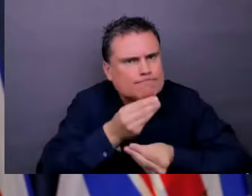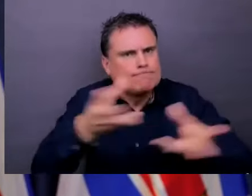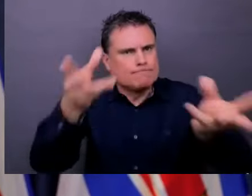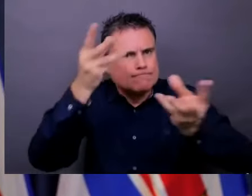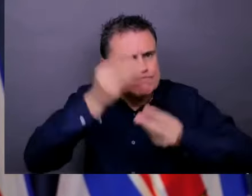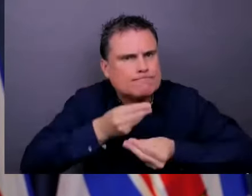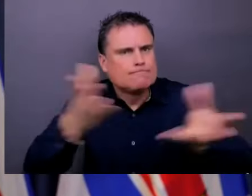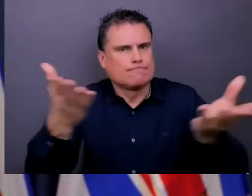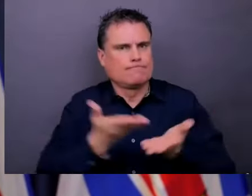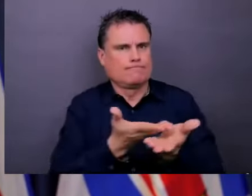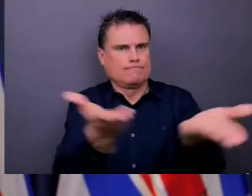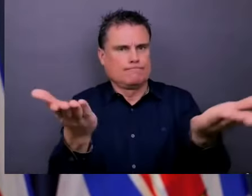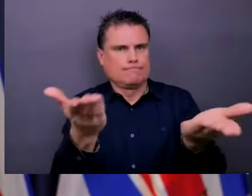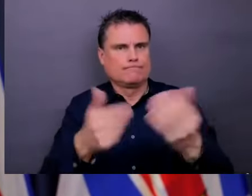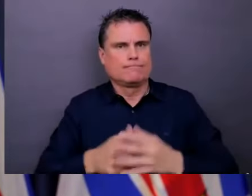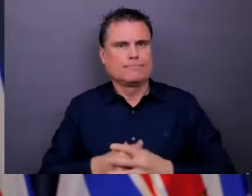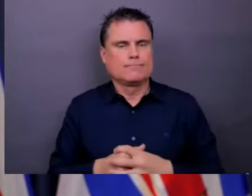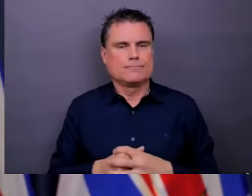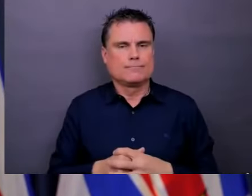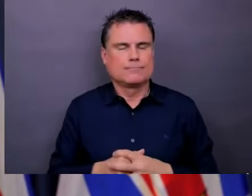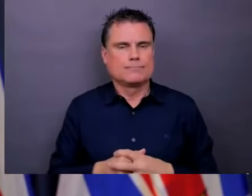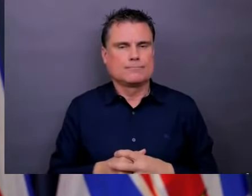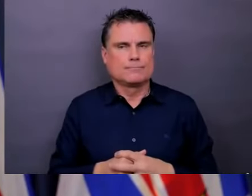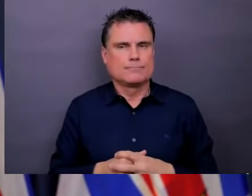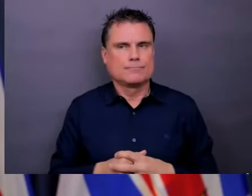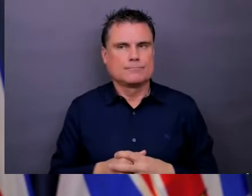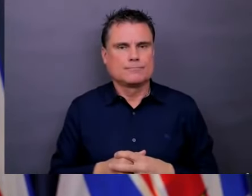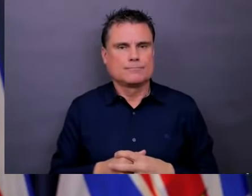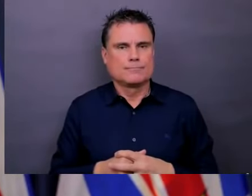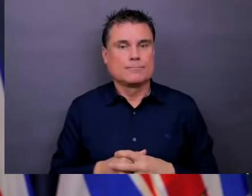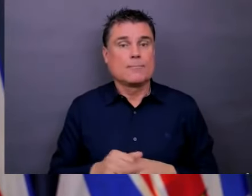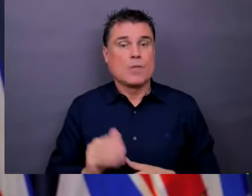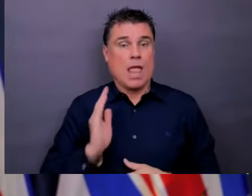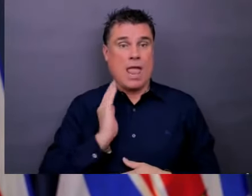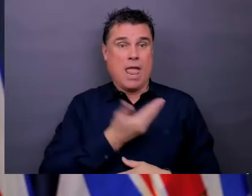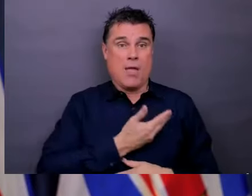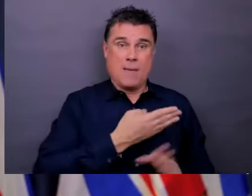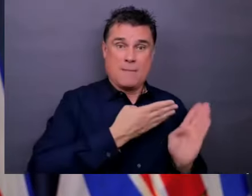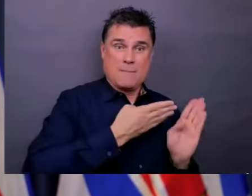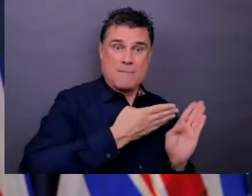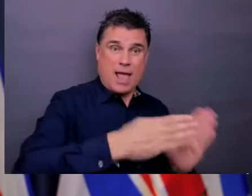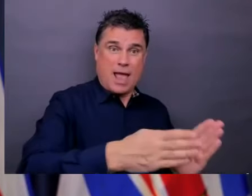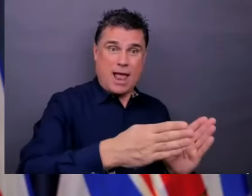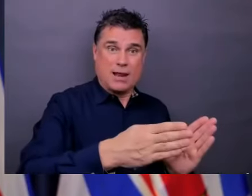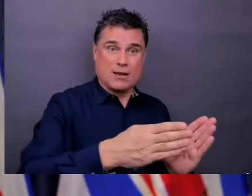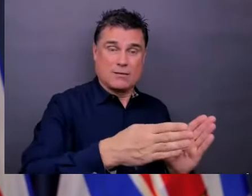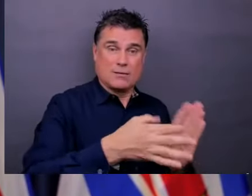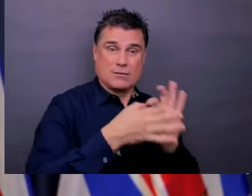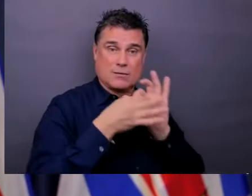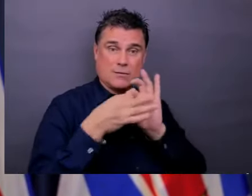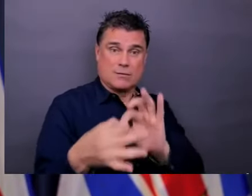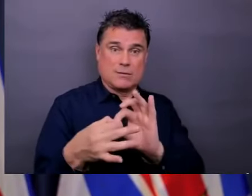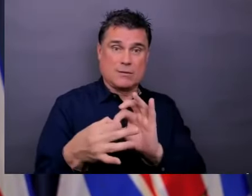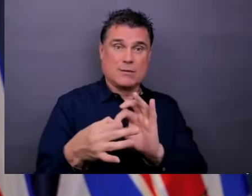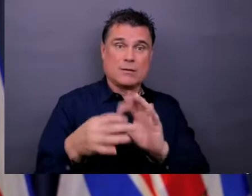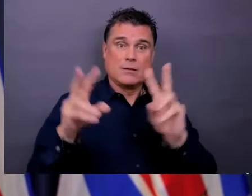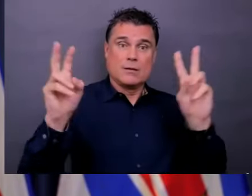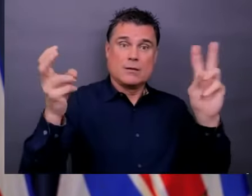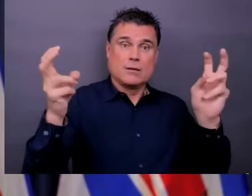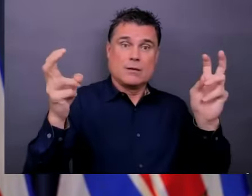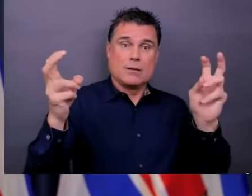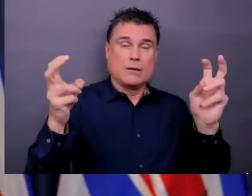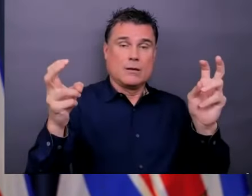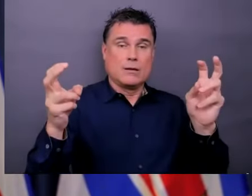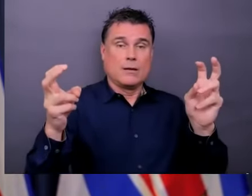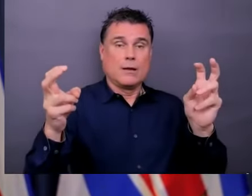British Columbians immunized. I know we've said this before, but it's important to note that by April 1st, about 10% of the